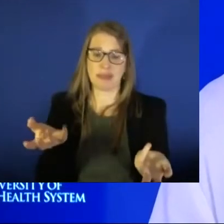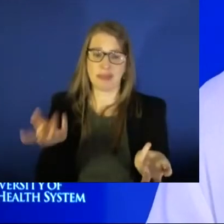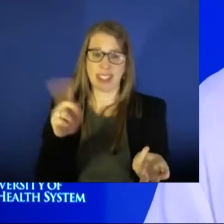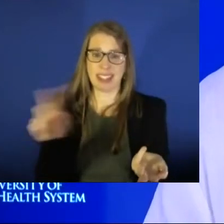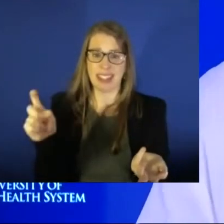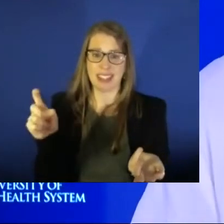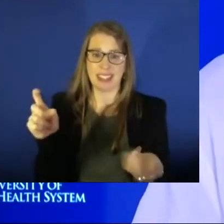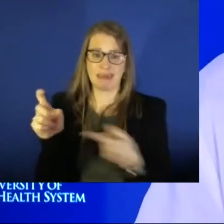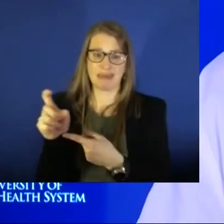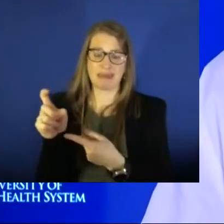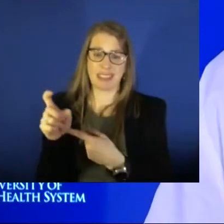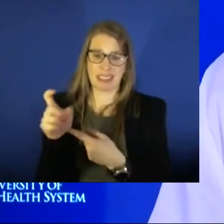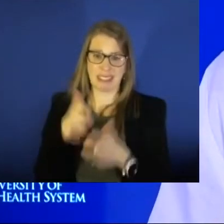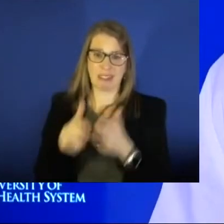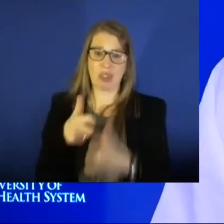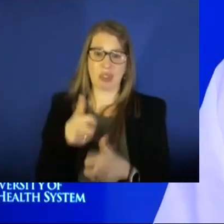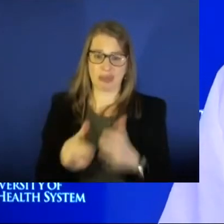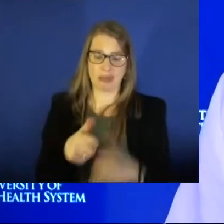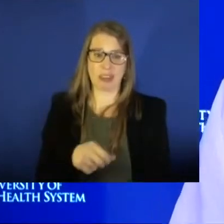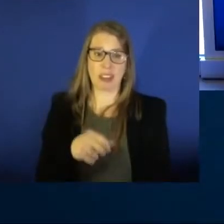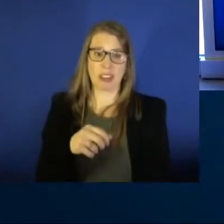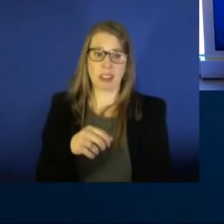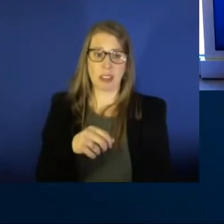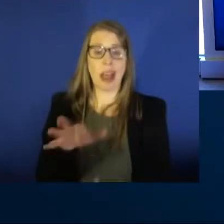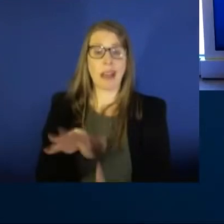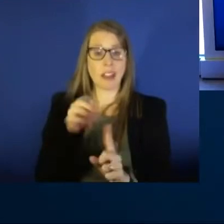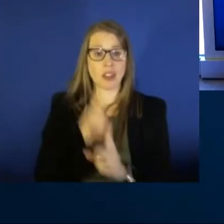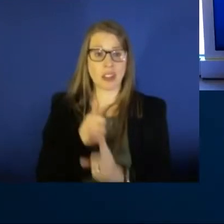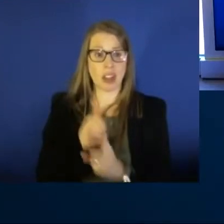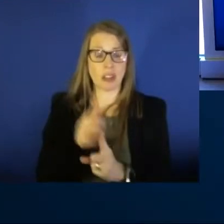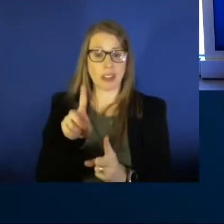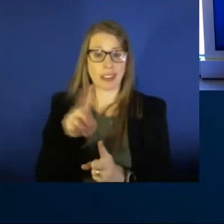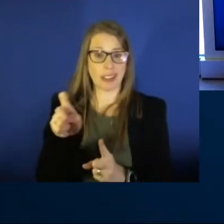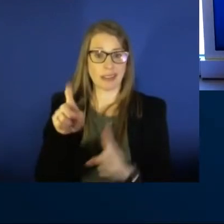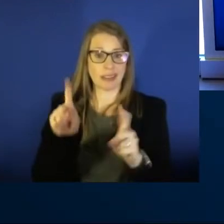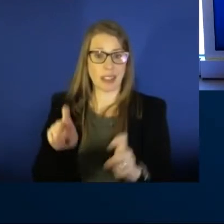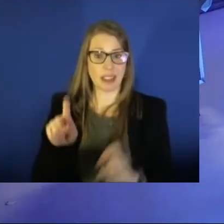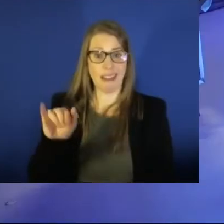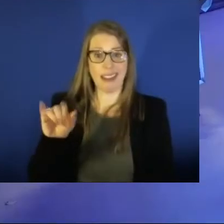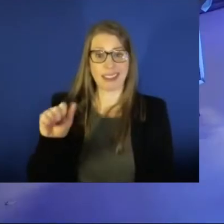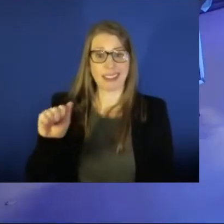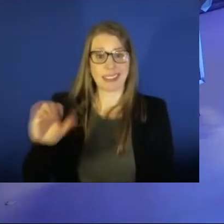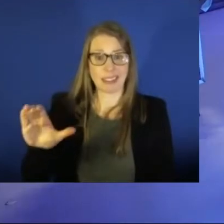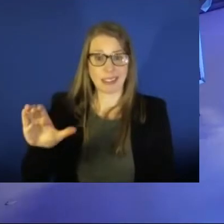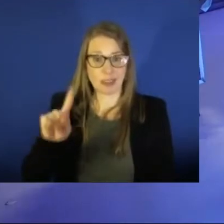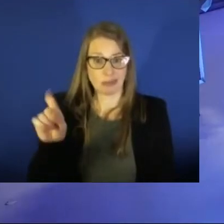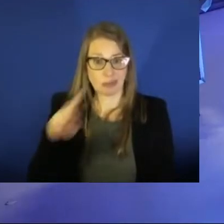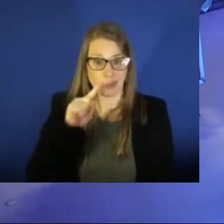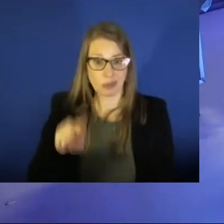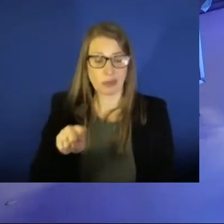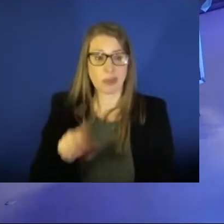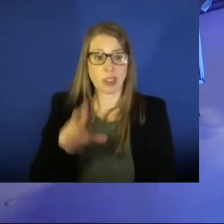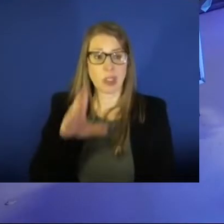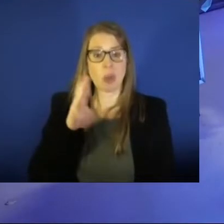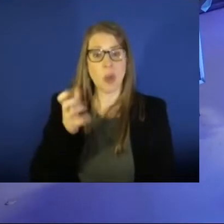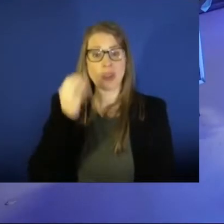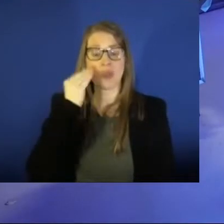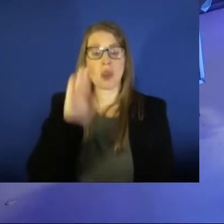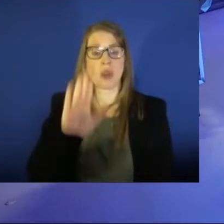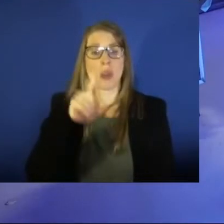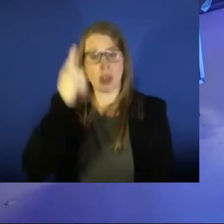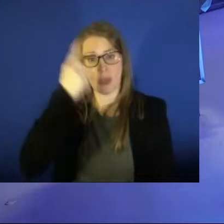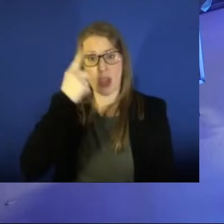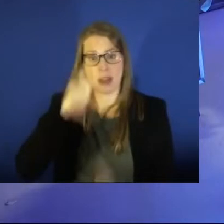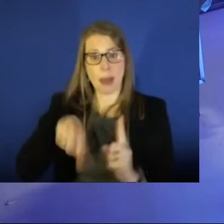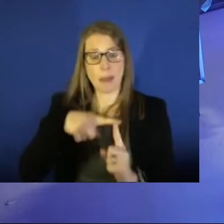difficult unless you do that diagnostic testing. Dr. Barkman, Isaac has a question for you. Wants to know your thoughts on the hygiene hypothesis, which